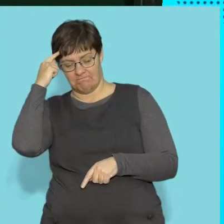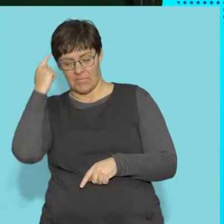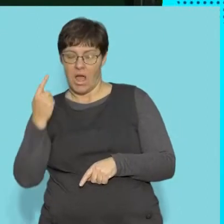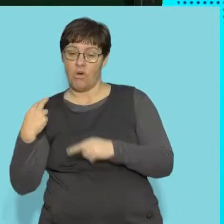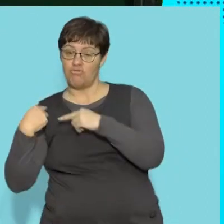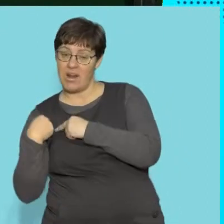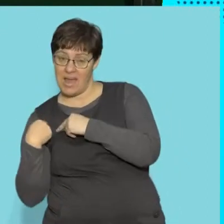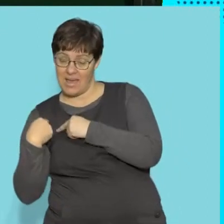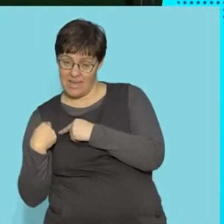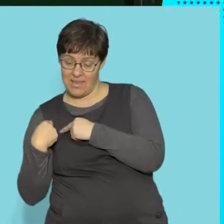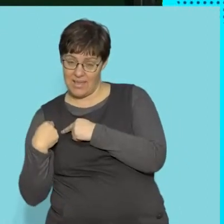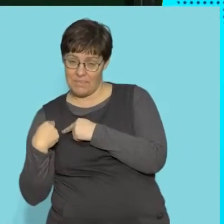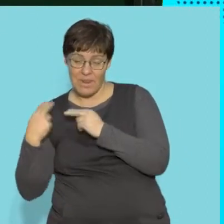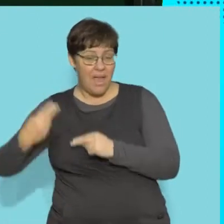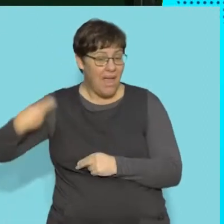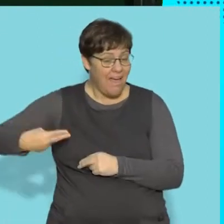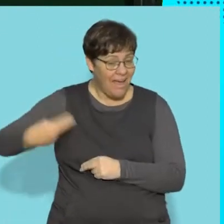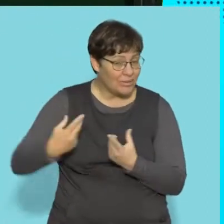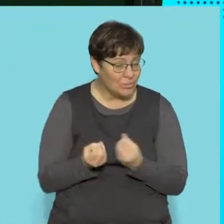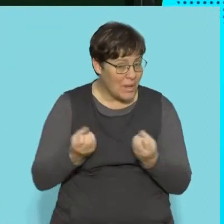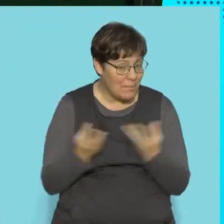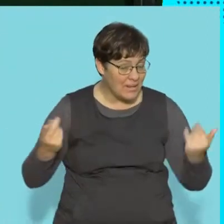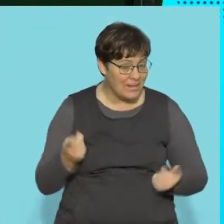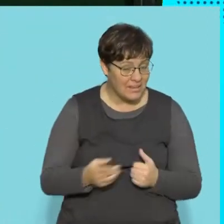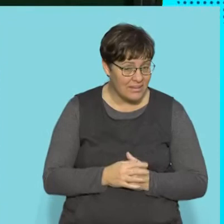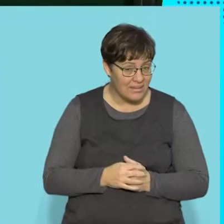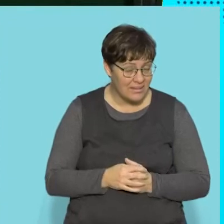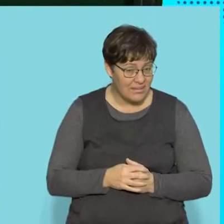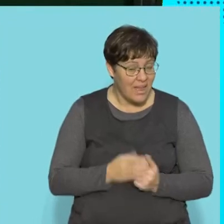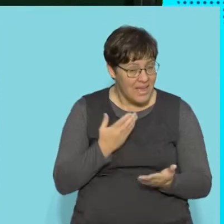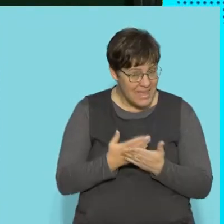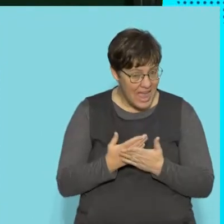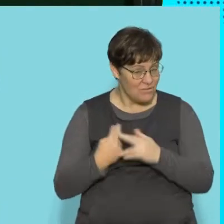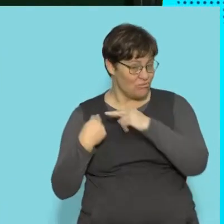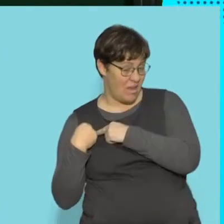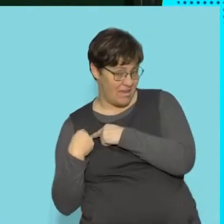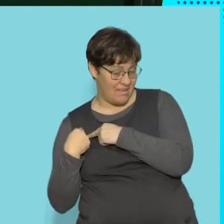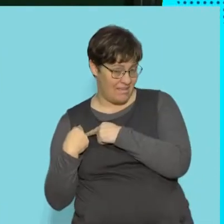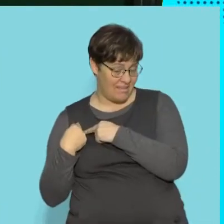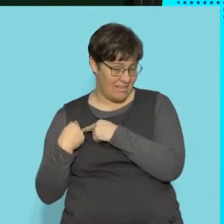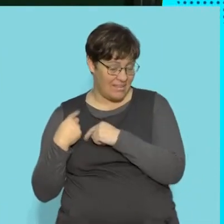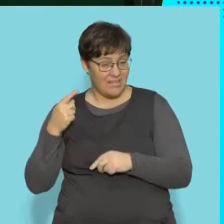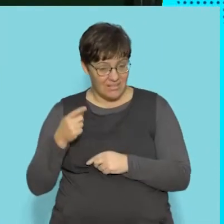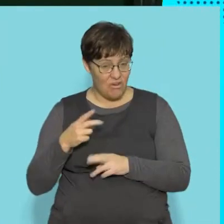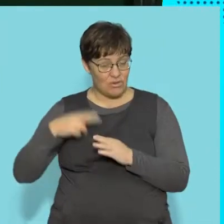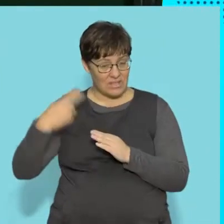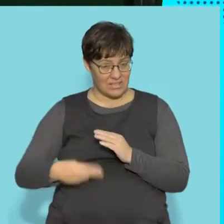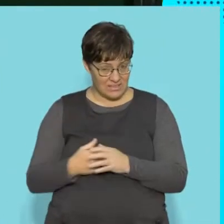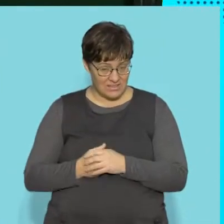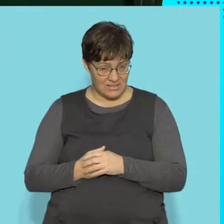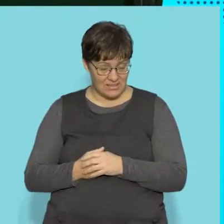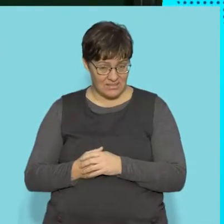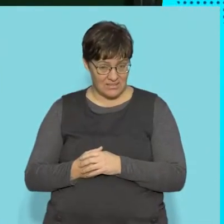about reliability is, how well can we rely on these results to